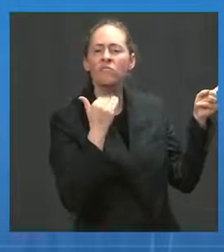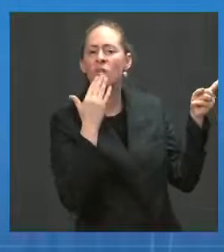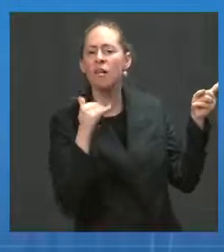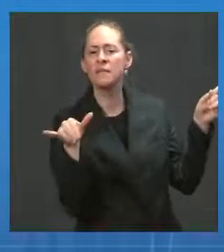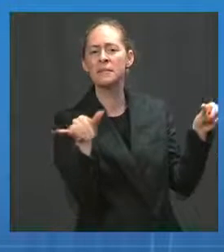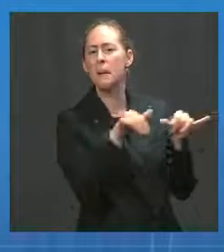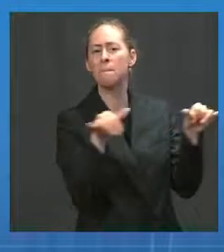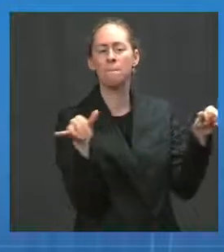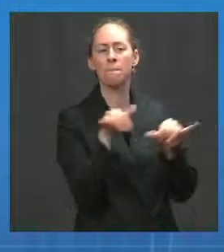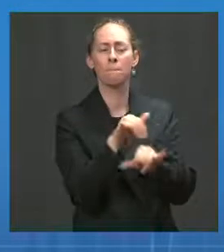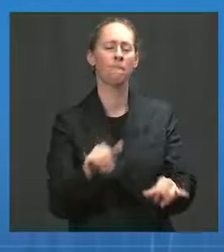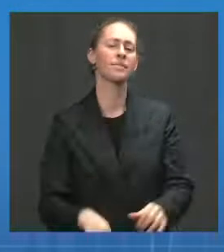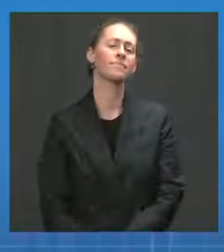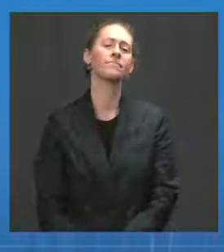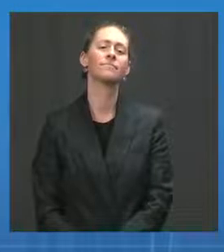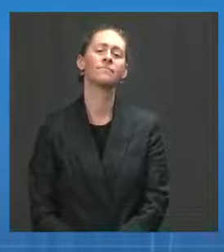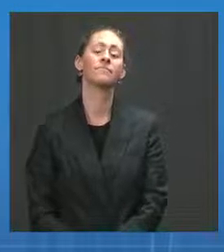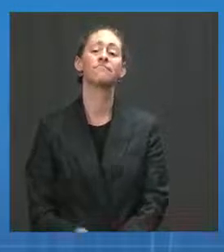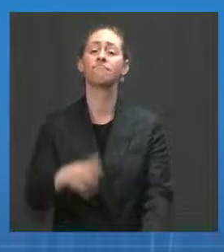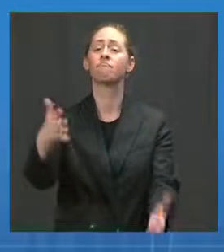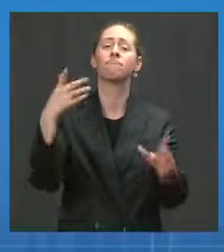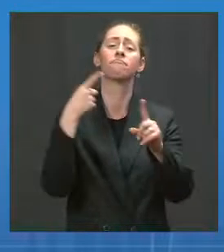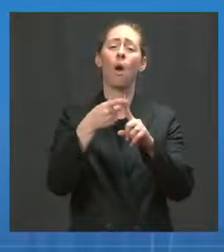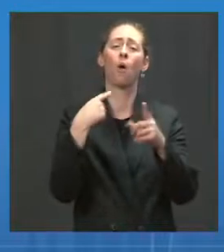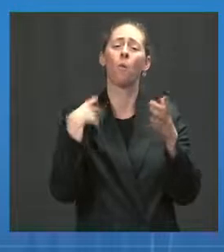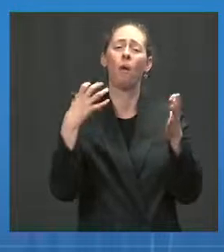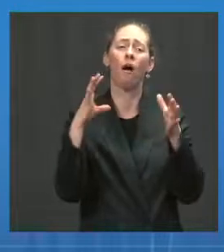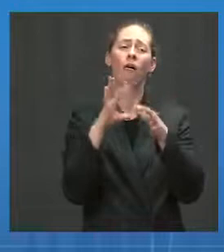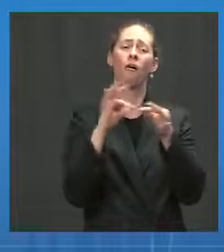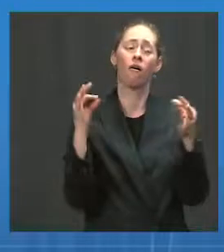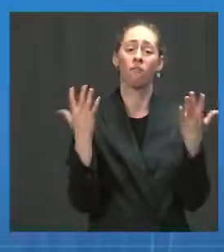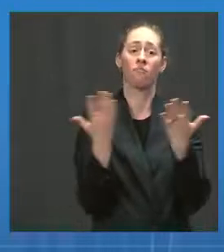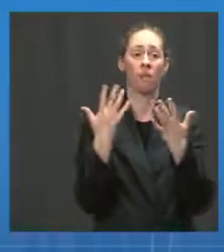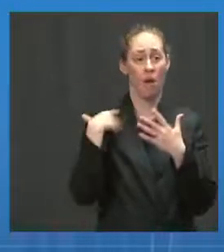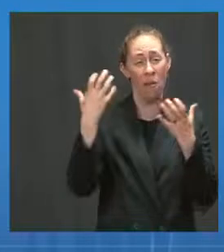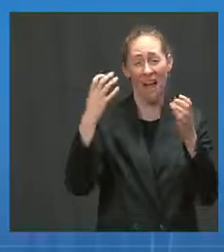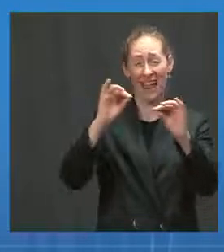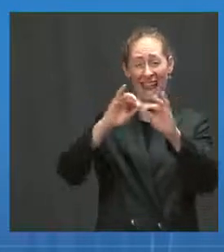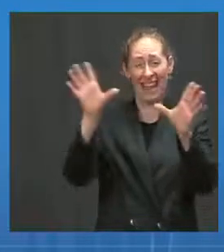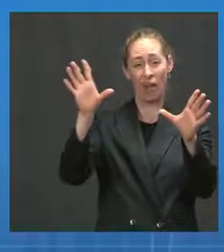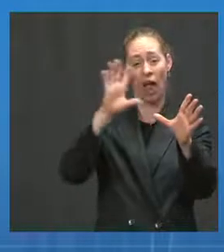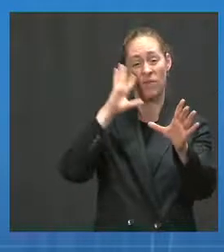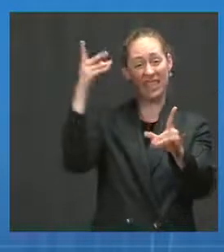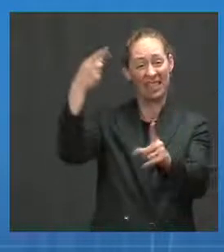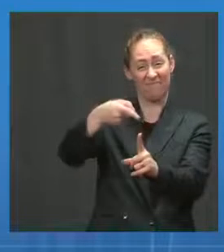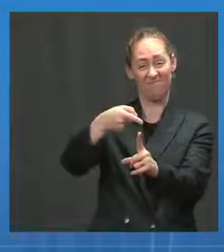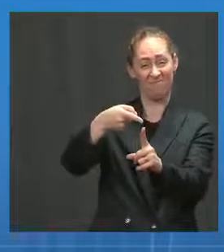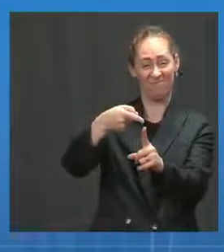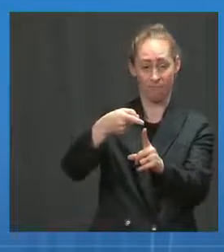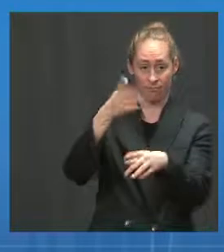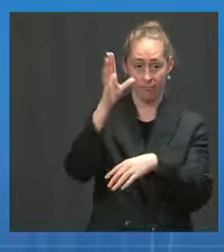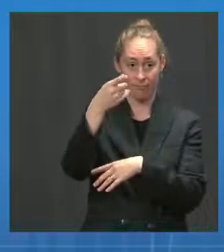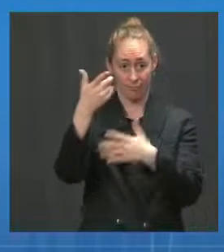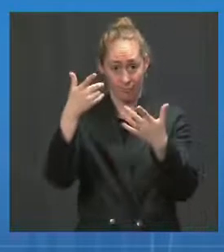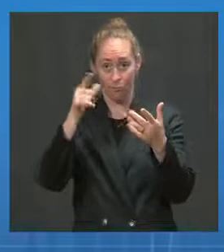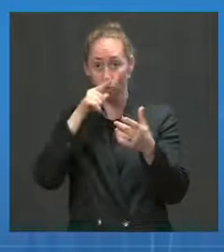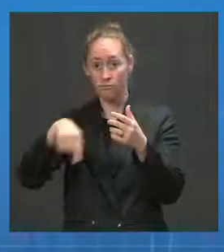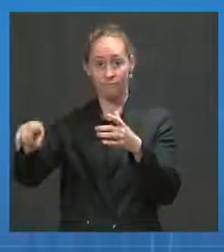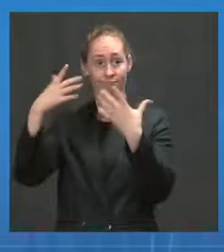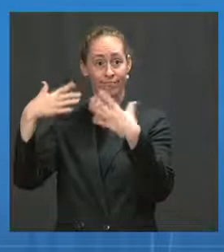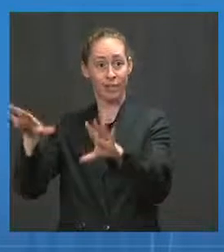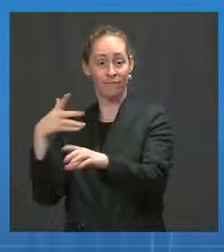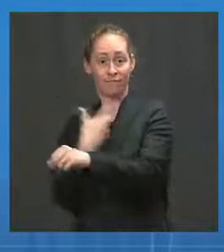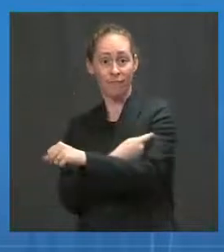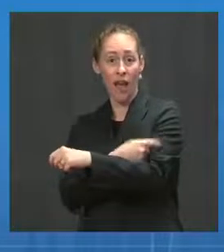The bottom line continues to be very, very simple. While fully vaccinated individuals have a high degree of